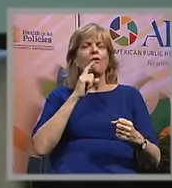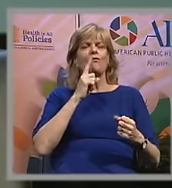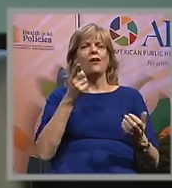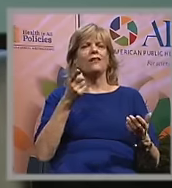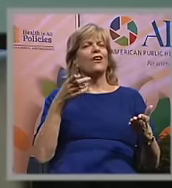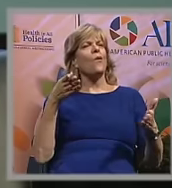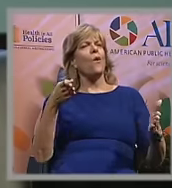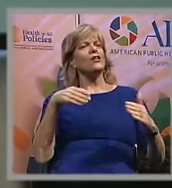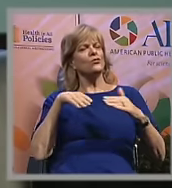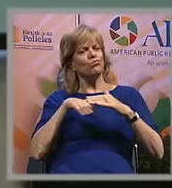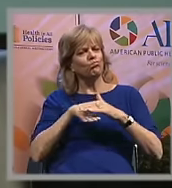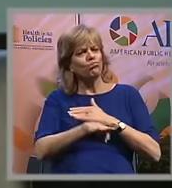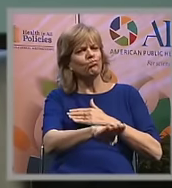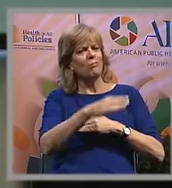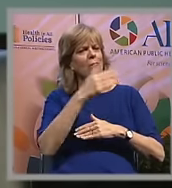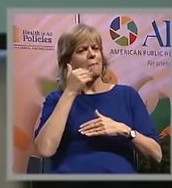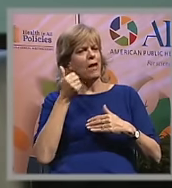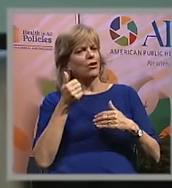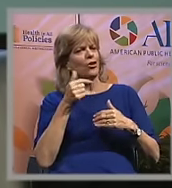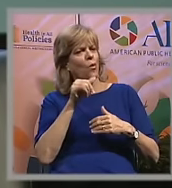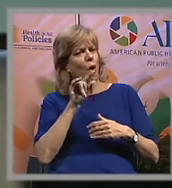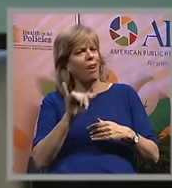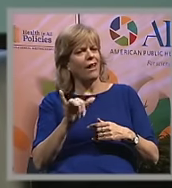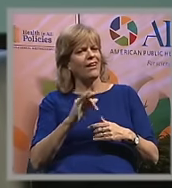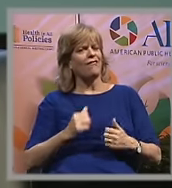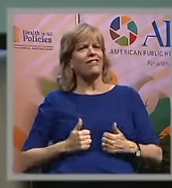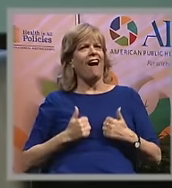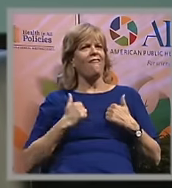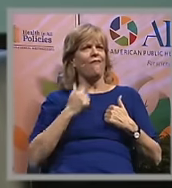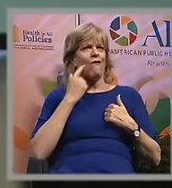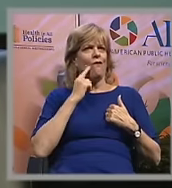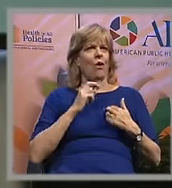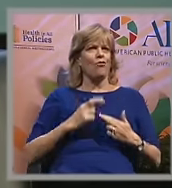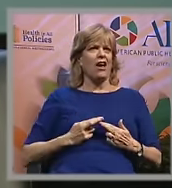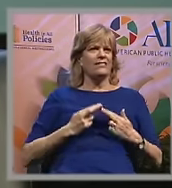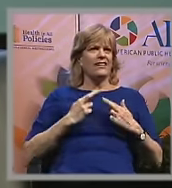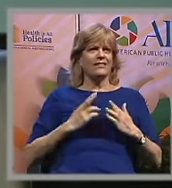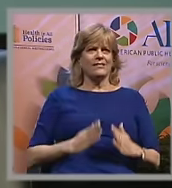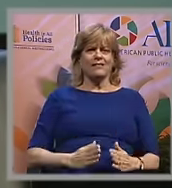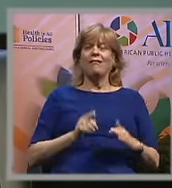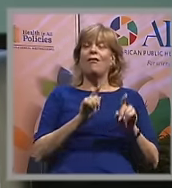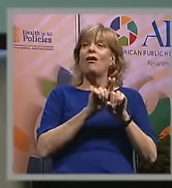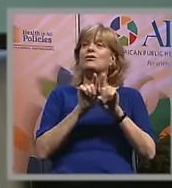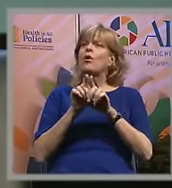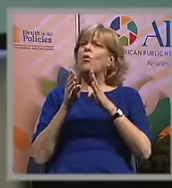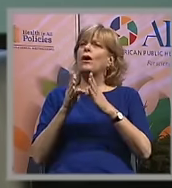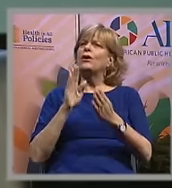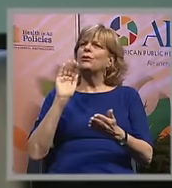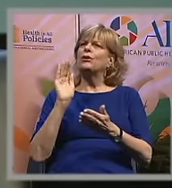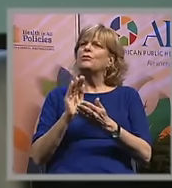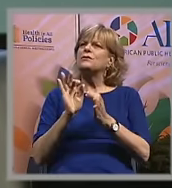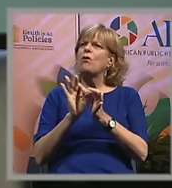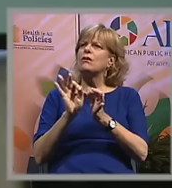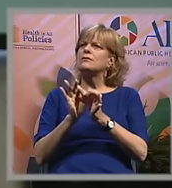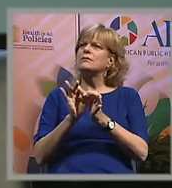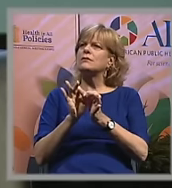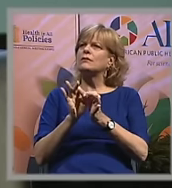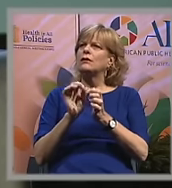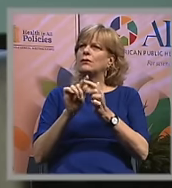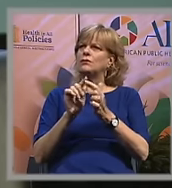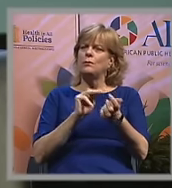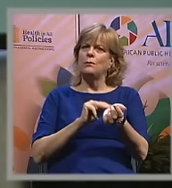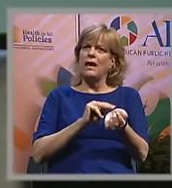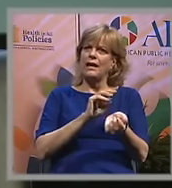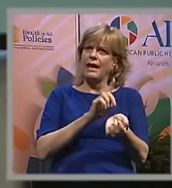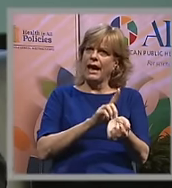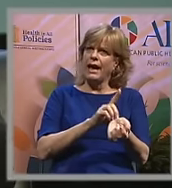better quality of life for residents. And it's also a way to reduce costs to